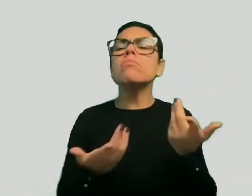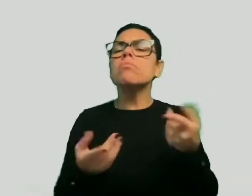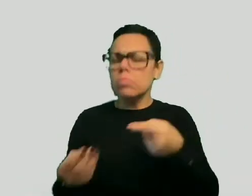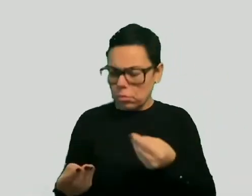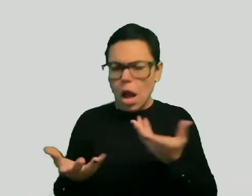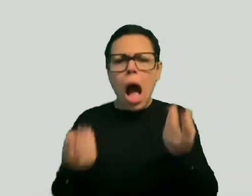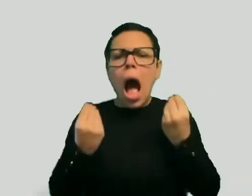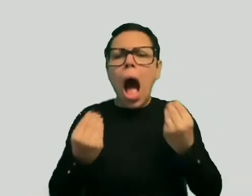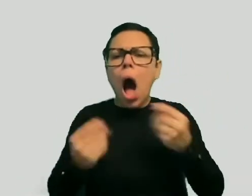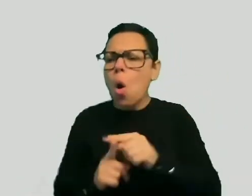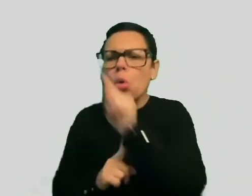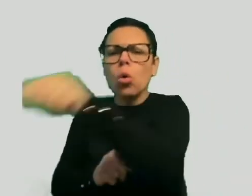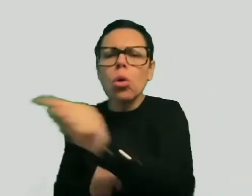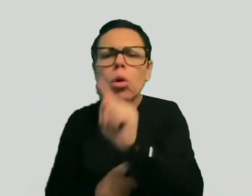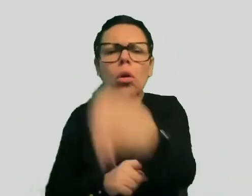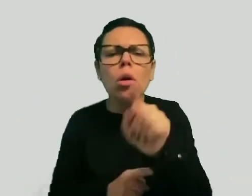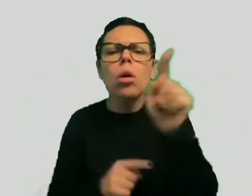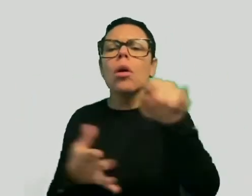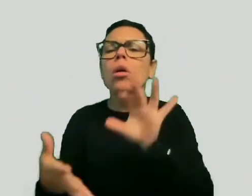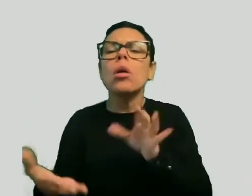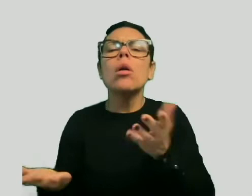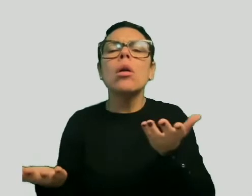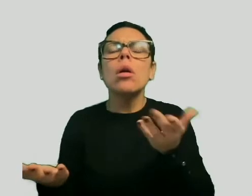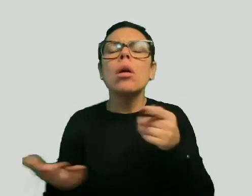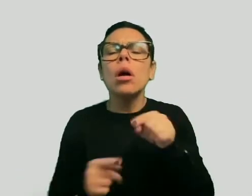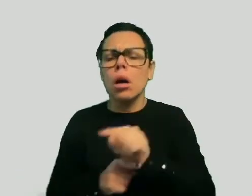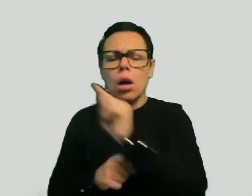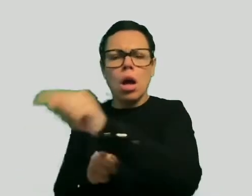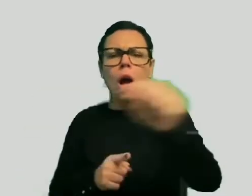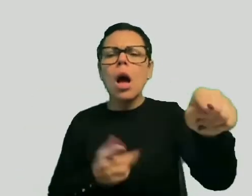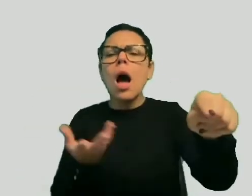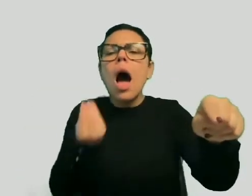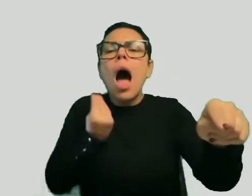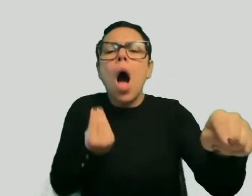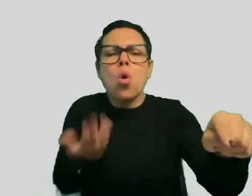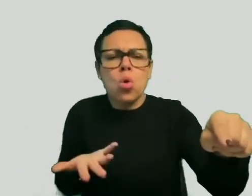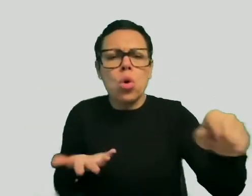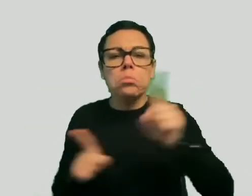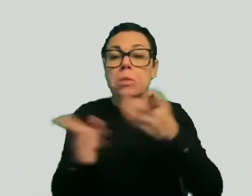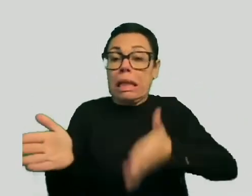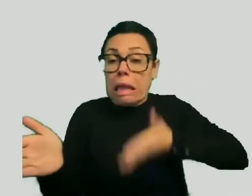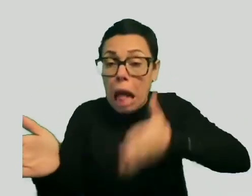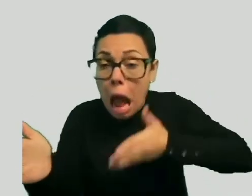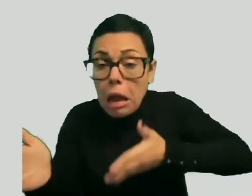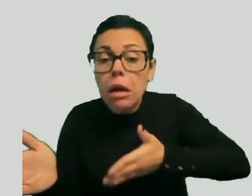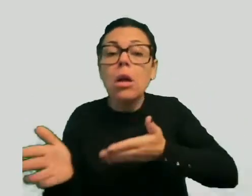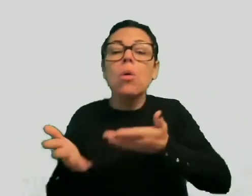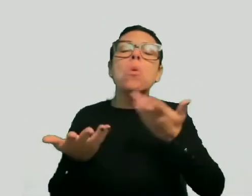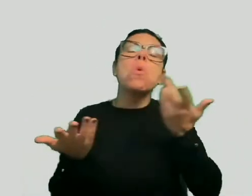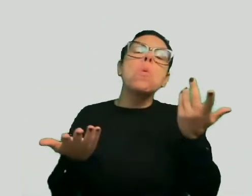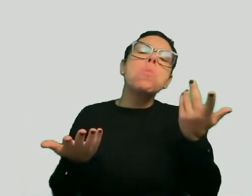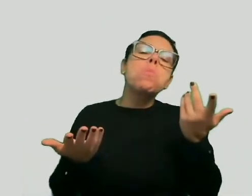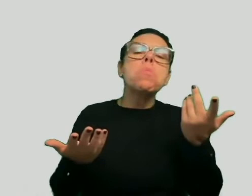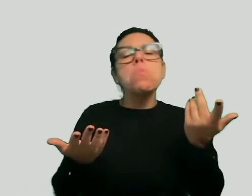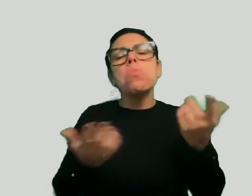therefore the impact that those transport habits have, for example, in carbon emissions,